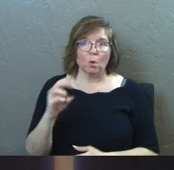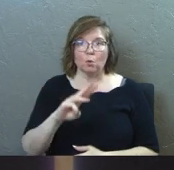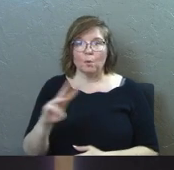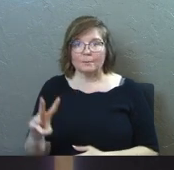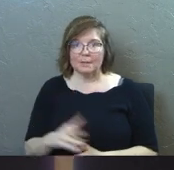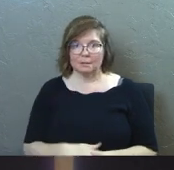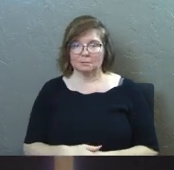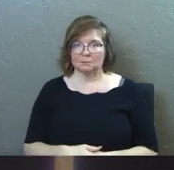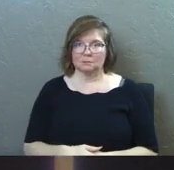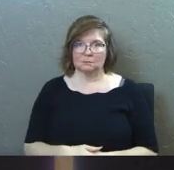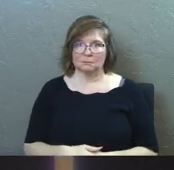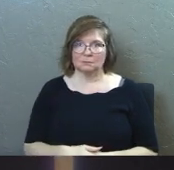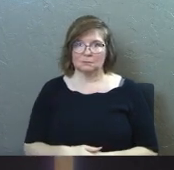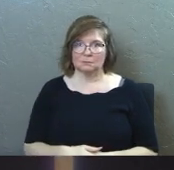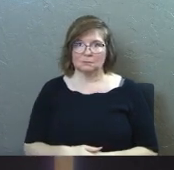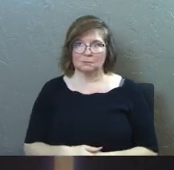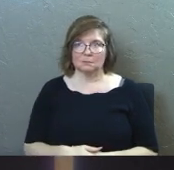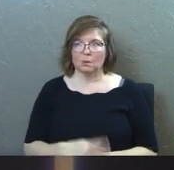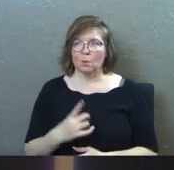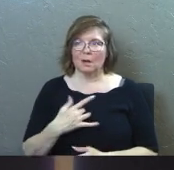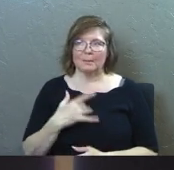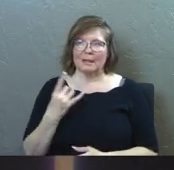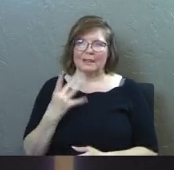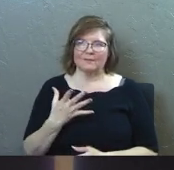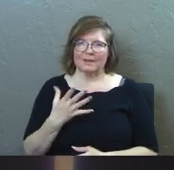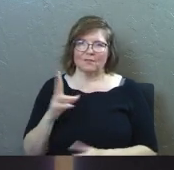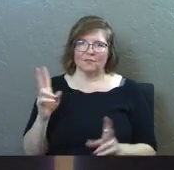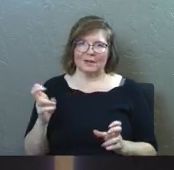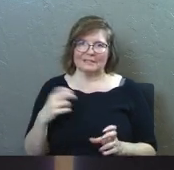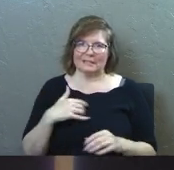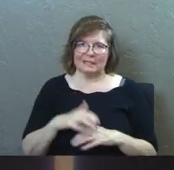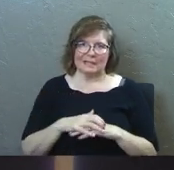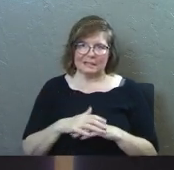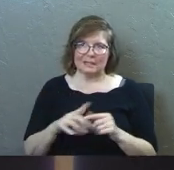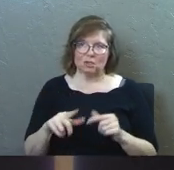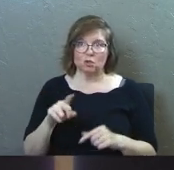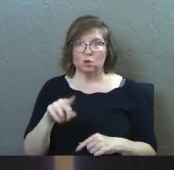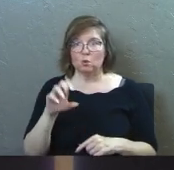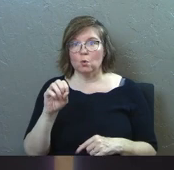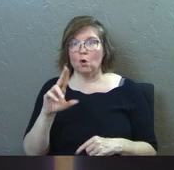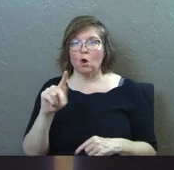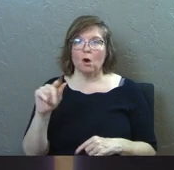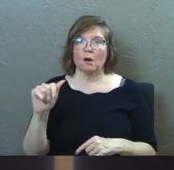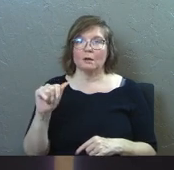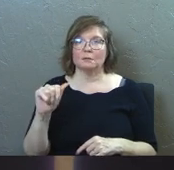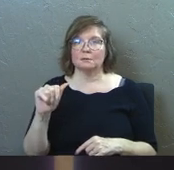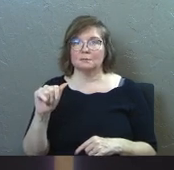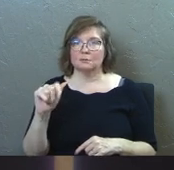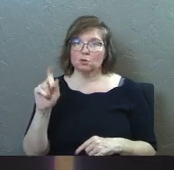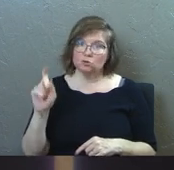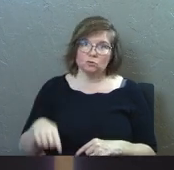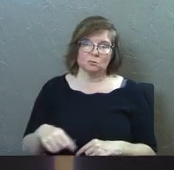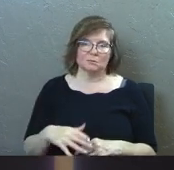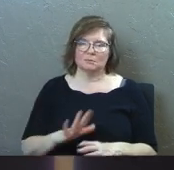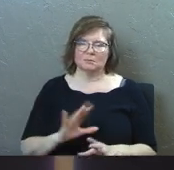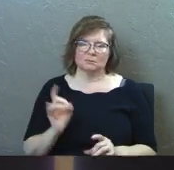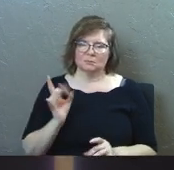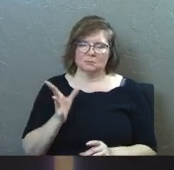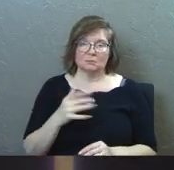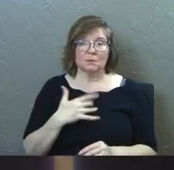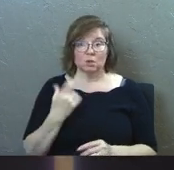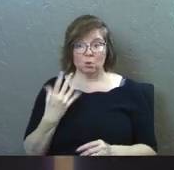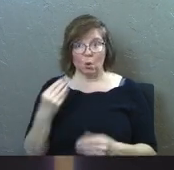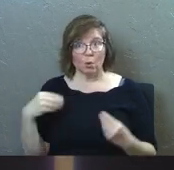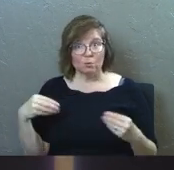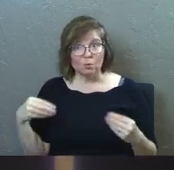to the website. It's one of my least favorite phrases in the English language is you oughta. Seriously. You